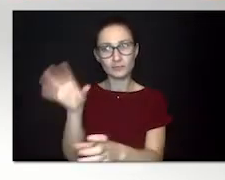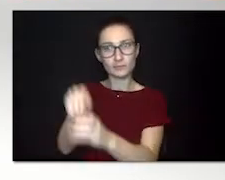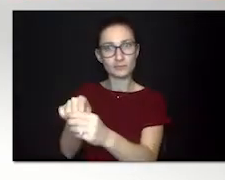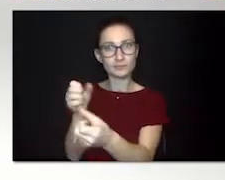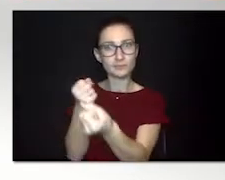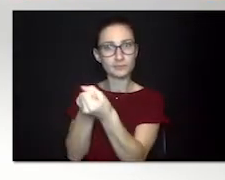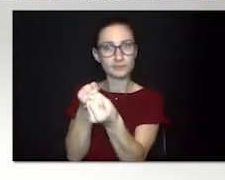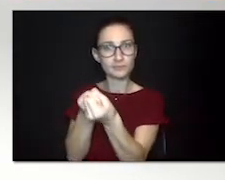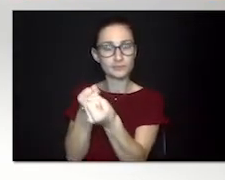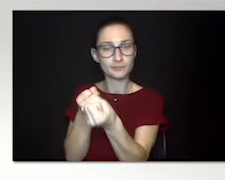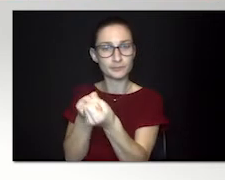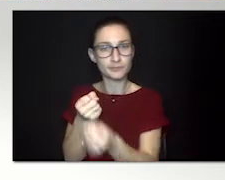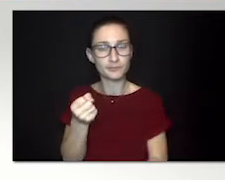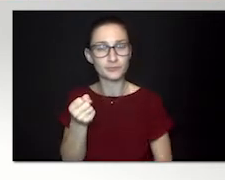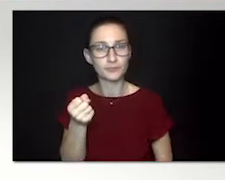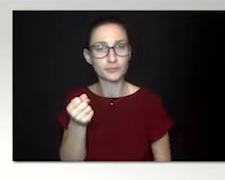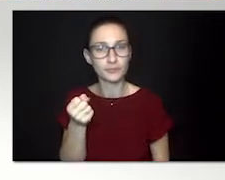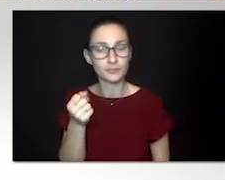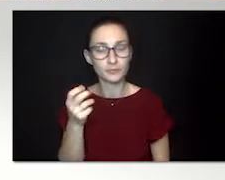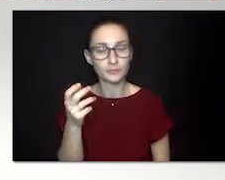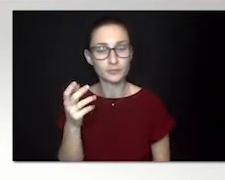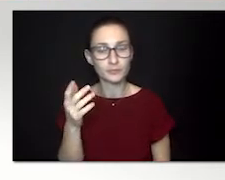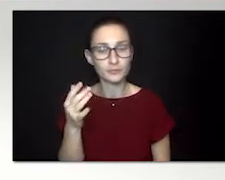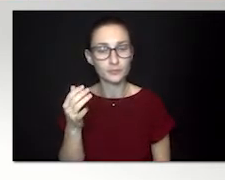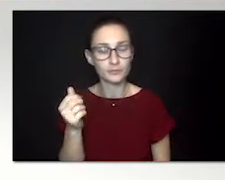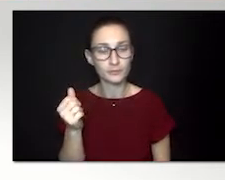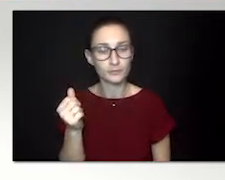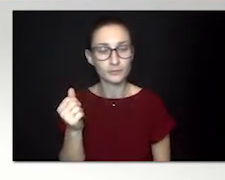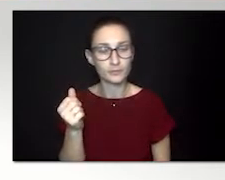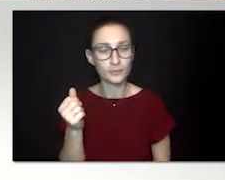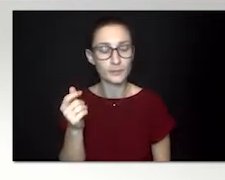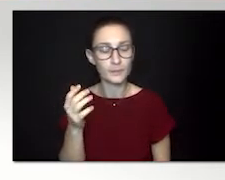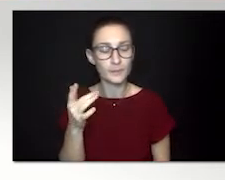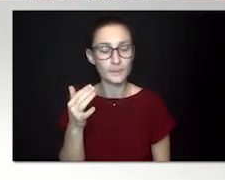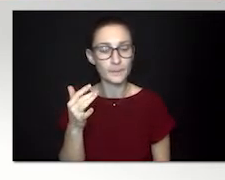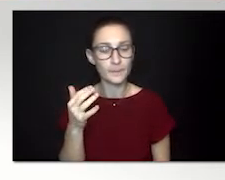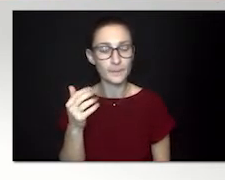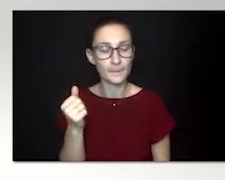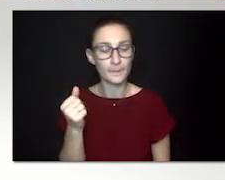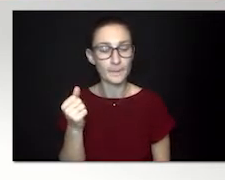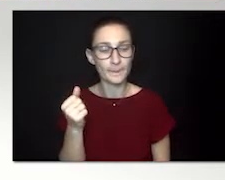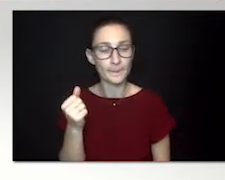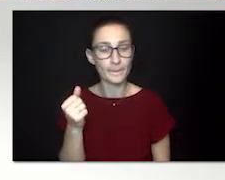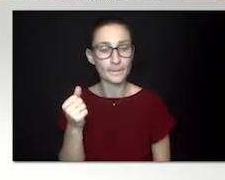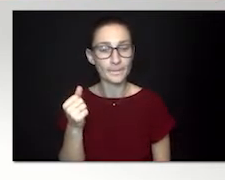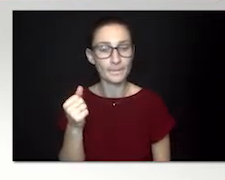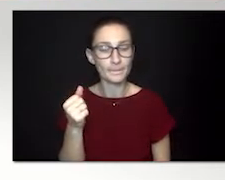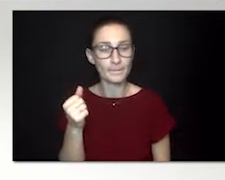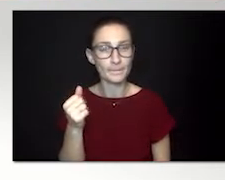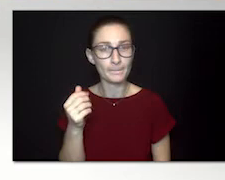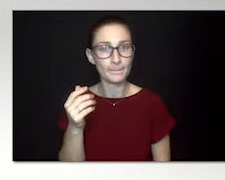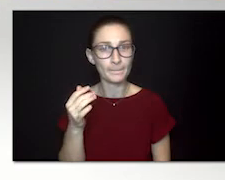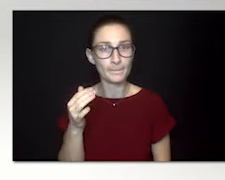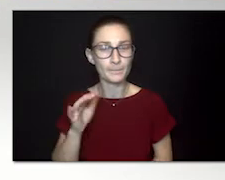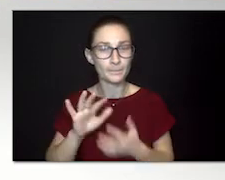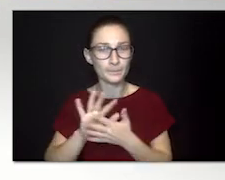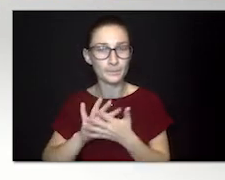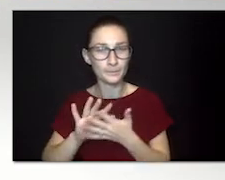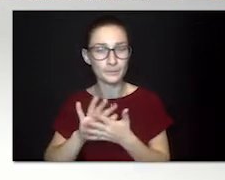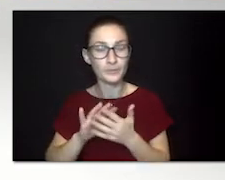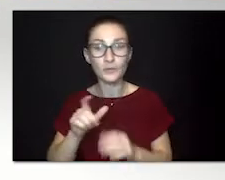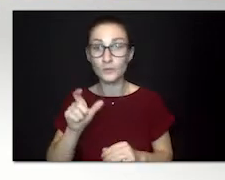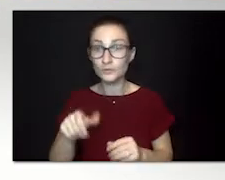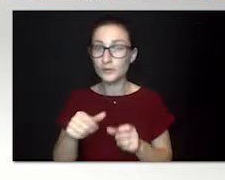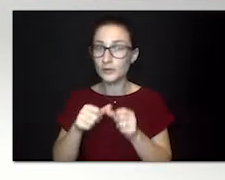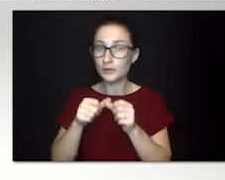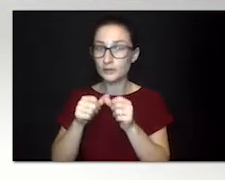you can't get any reports. But he chooses to fight the guardian advocacy. Do you